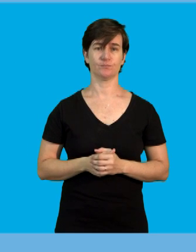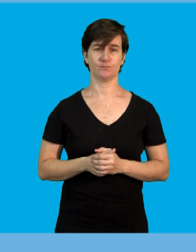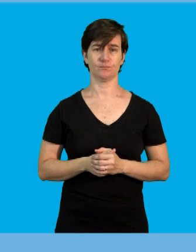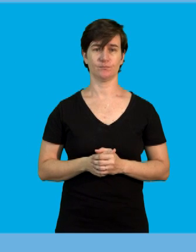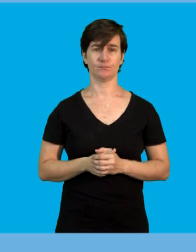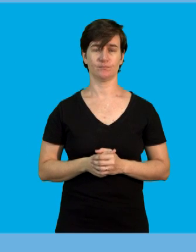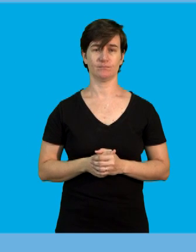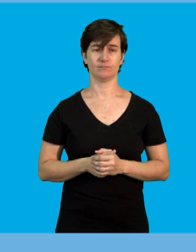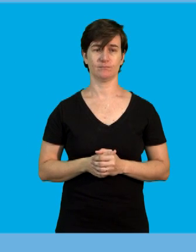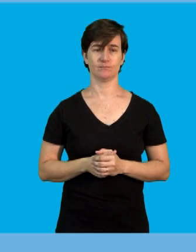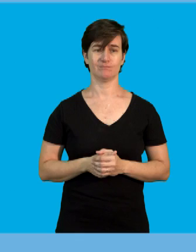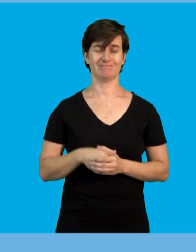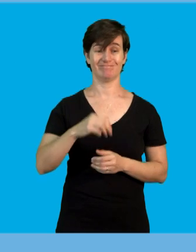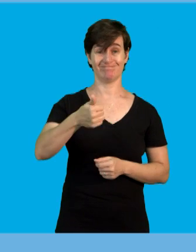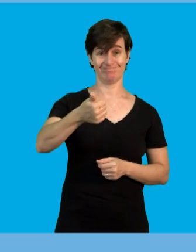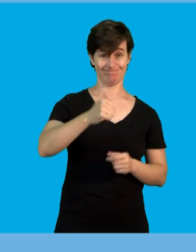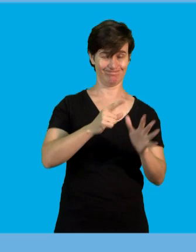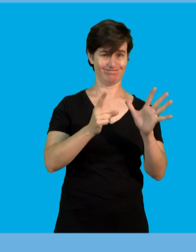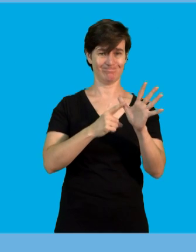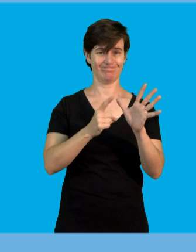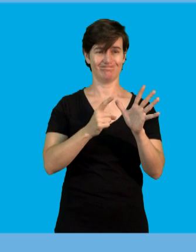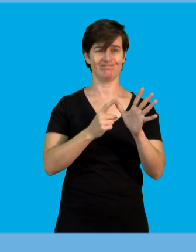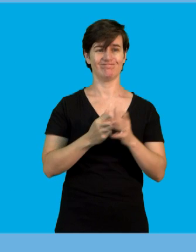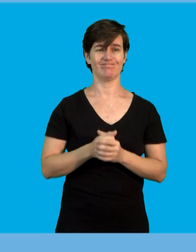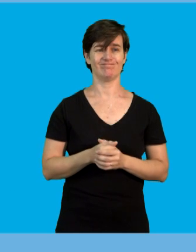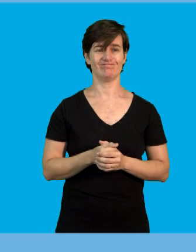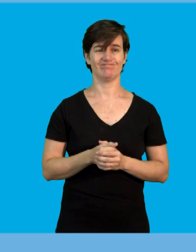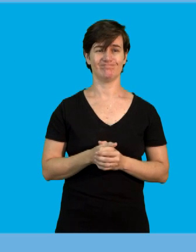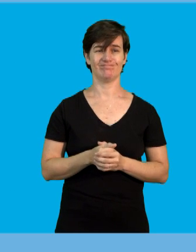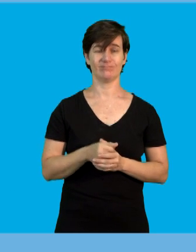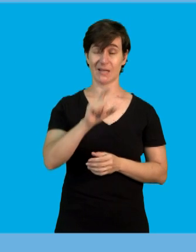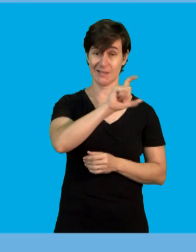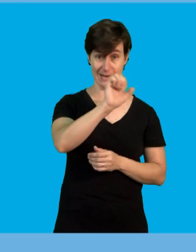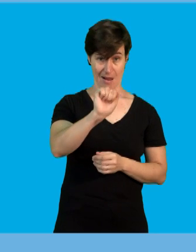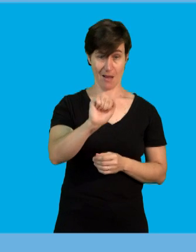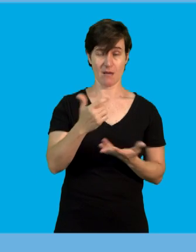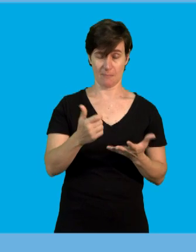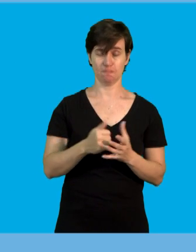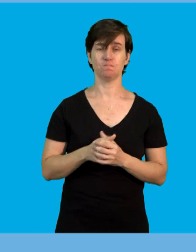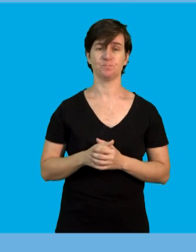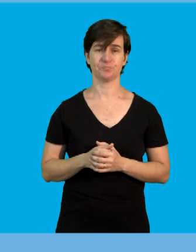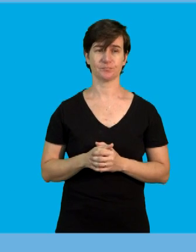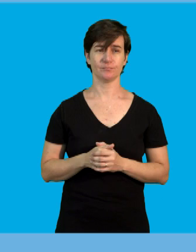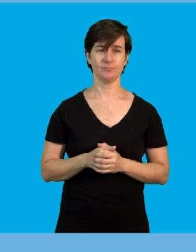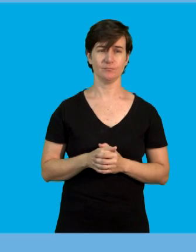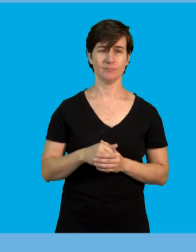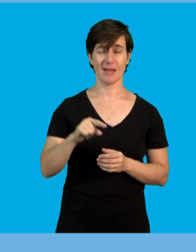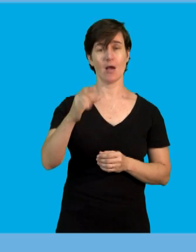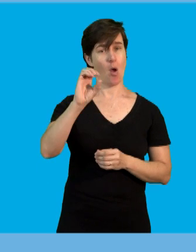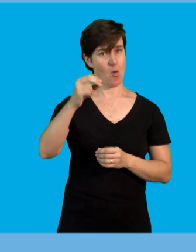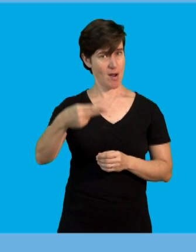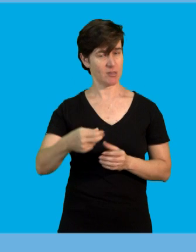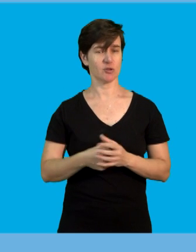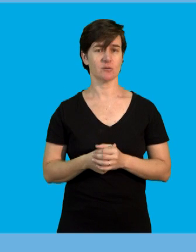Na2SO4. Then the 5th one, calcium hydroxide. We know Ca, calcium,